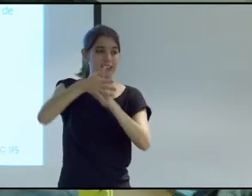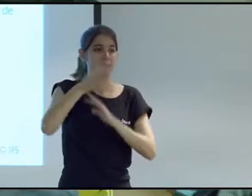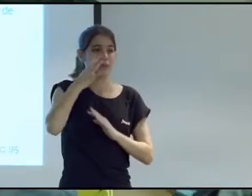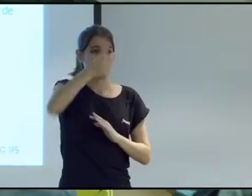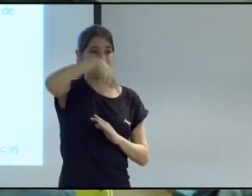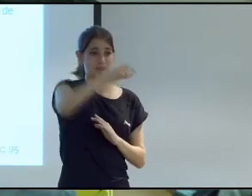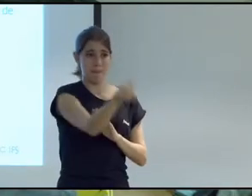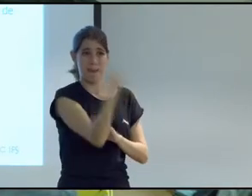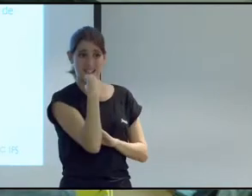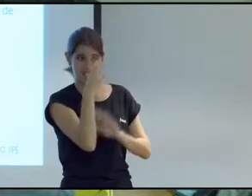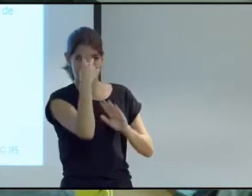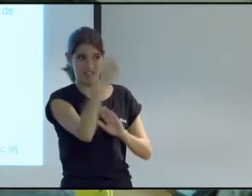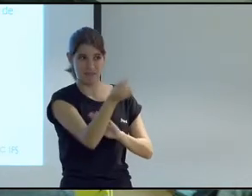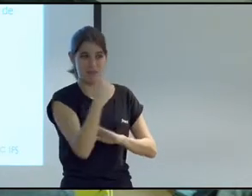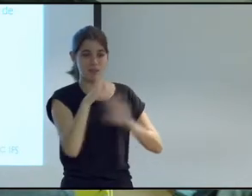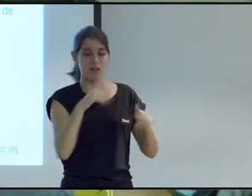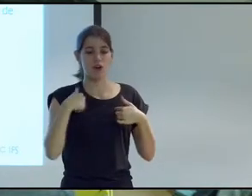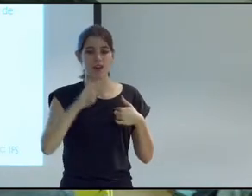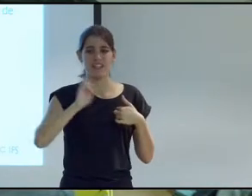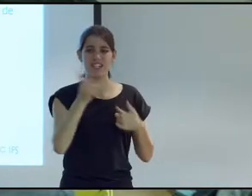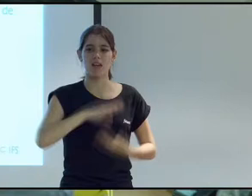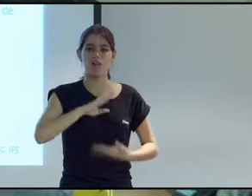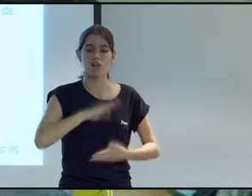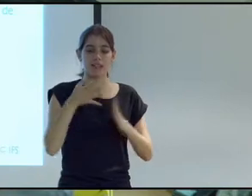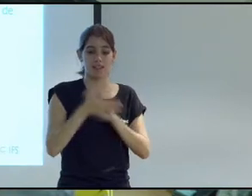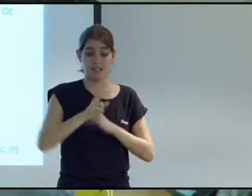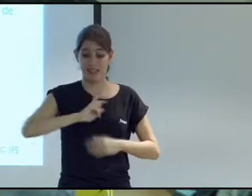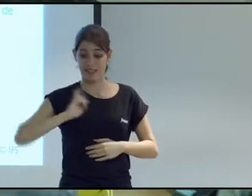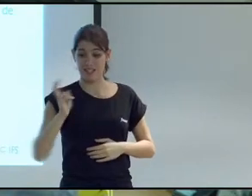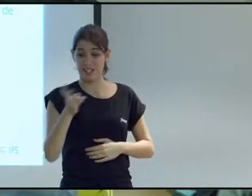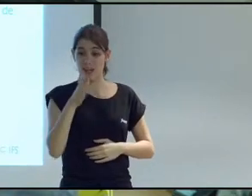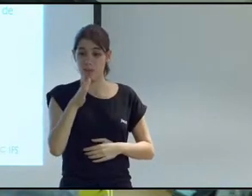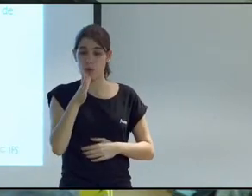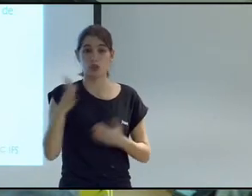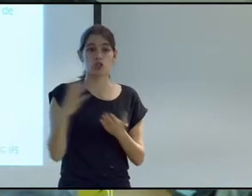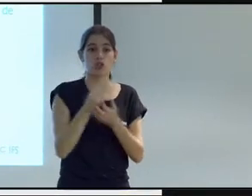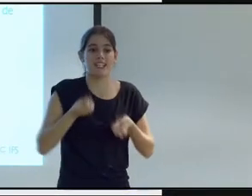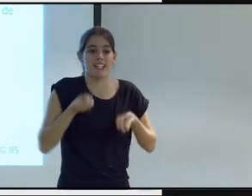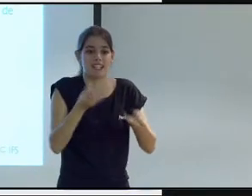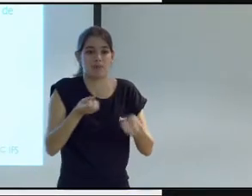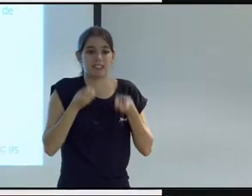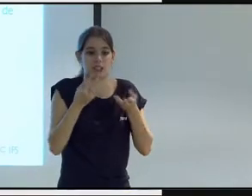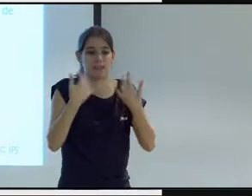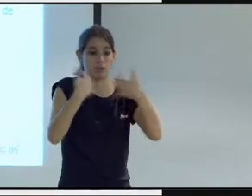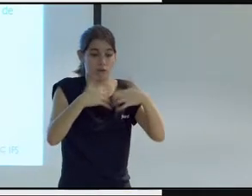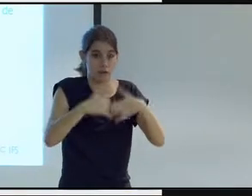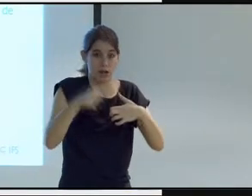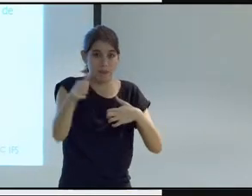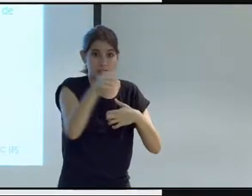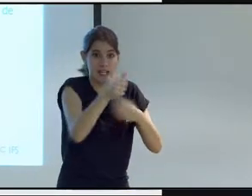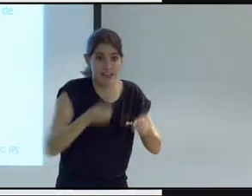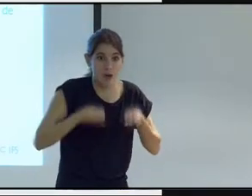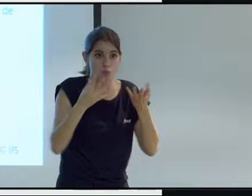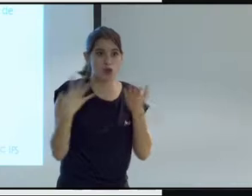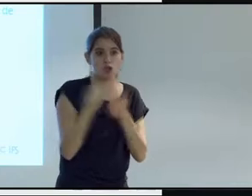but I'm sure you can know it better than I, but it's a type of diversity that comes from considering all the